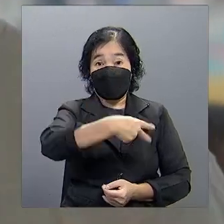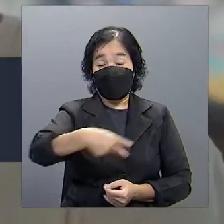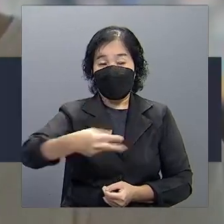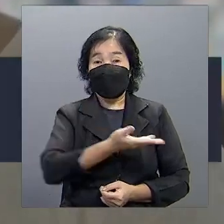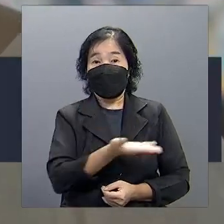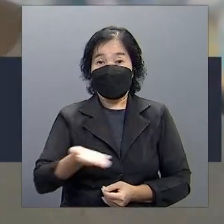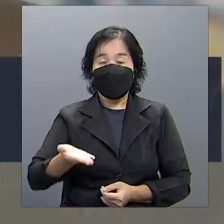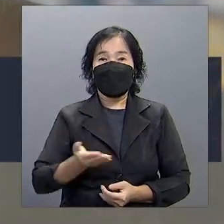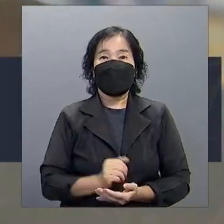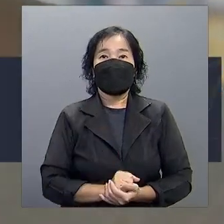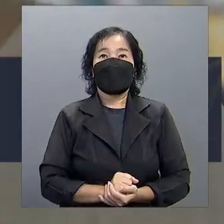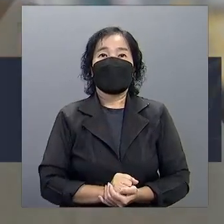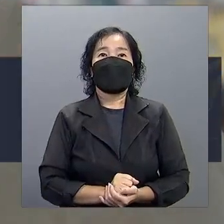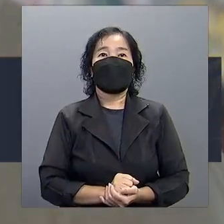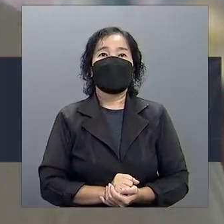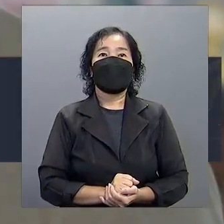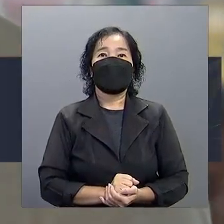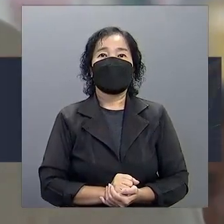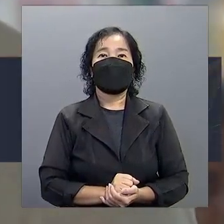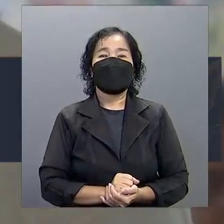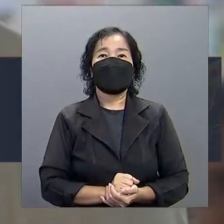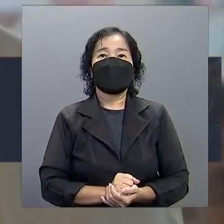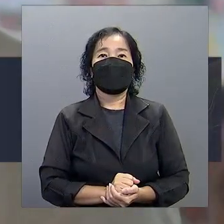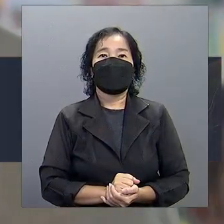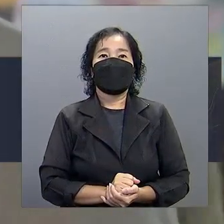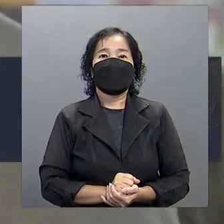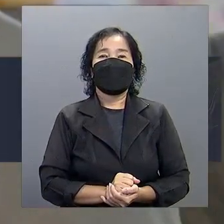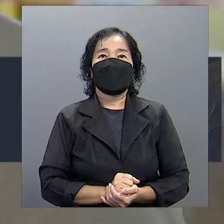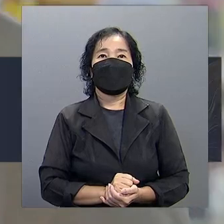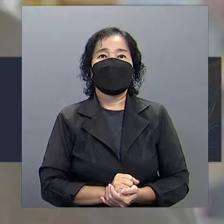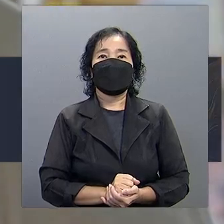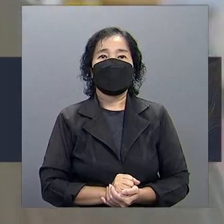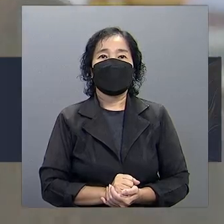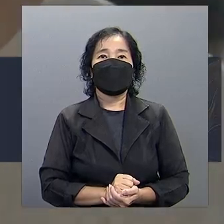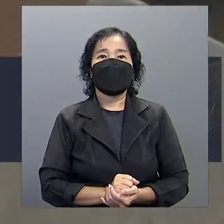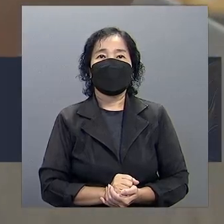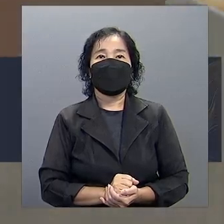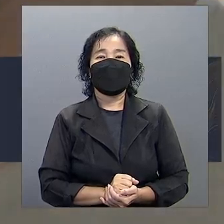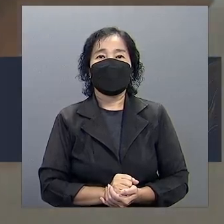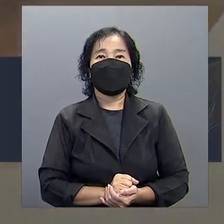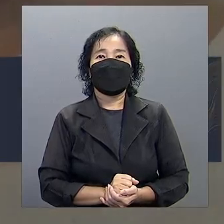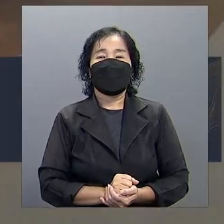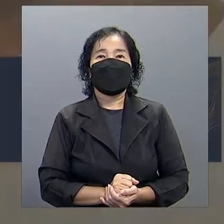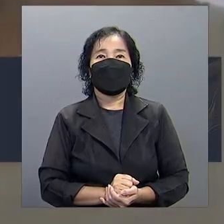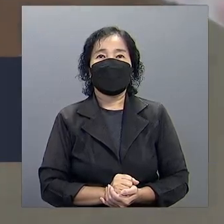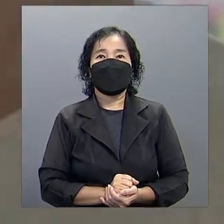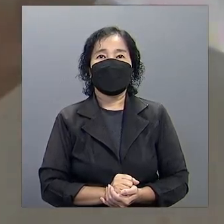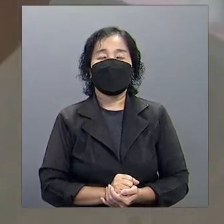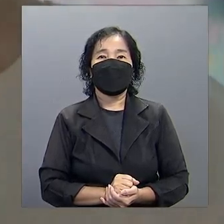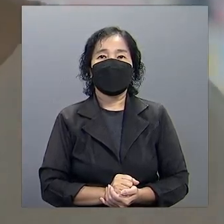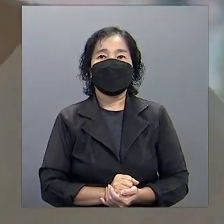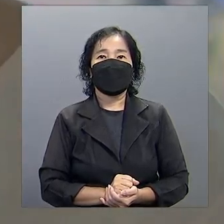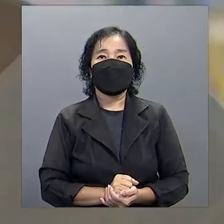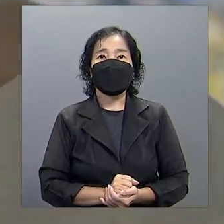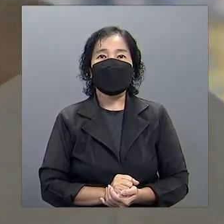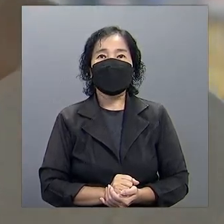heard and I read in the news. Yeah, about the guys. Yeah. Right. So does that make you a bit scared, or are you still confident, or what?